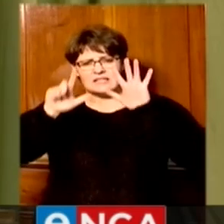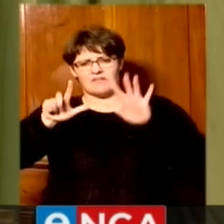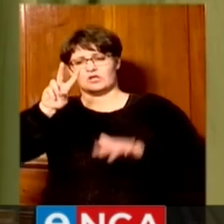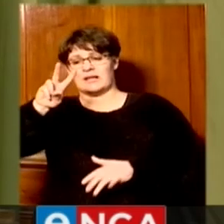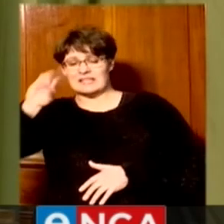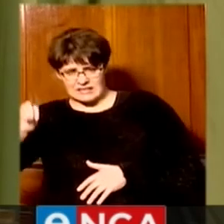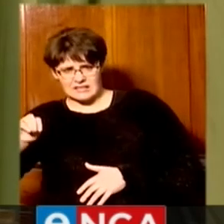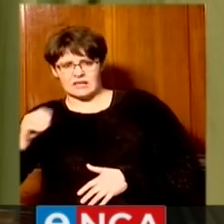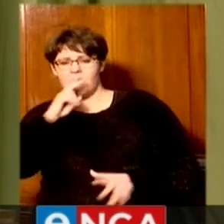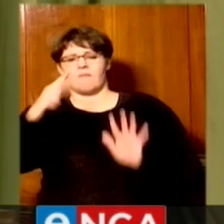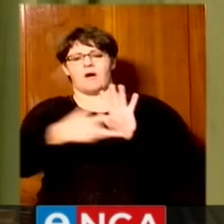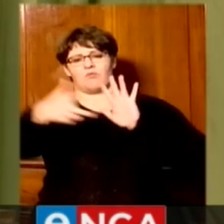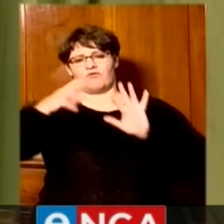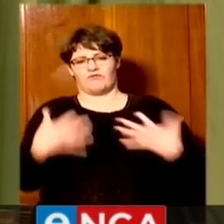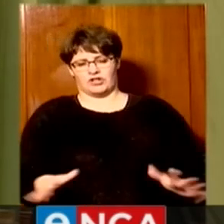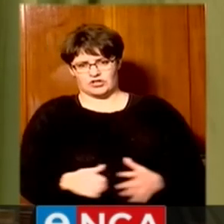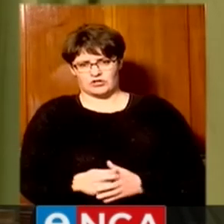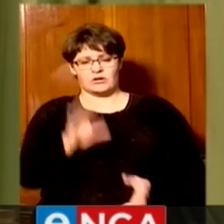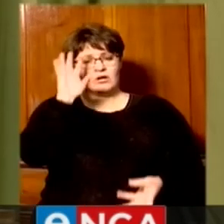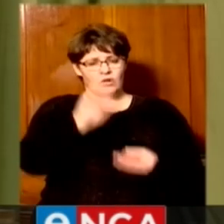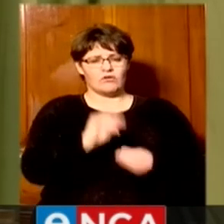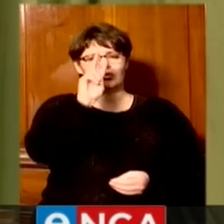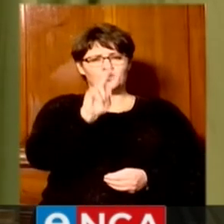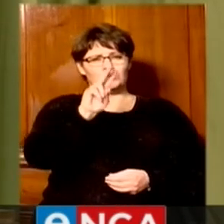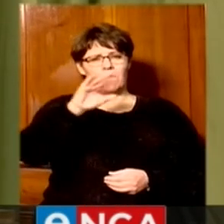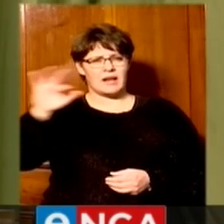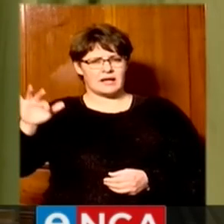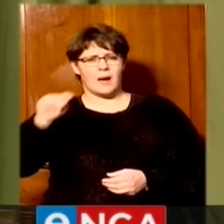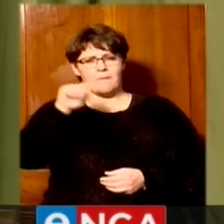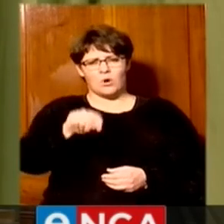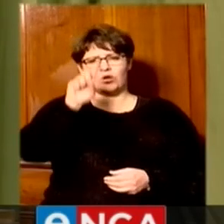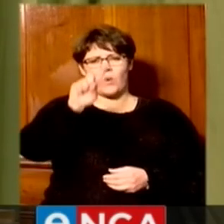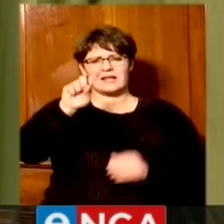4,424,720 have been approved. A total of